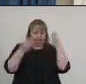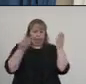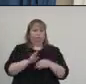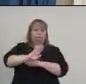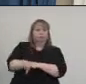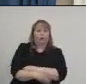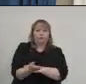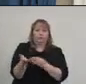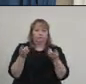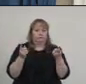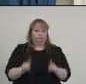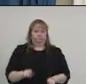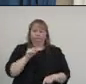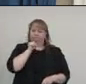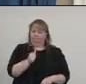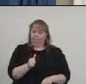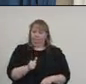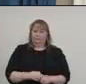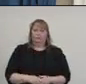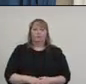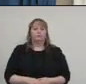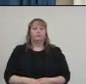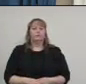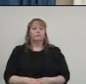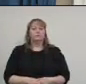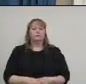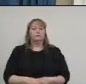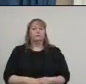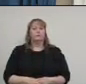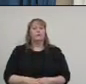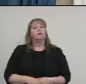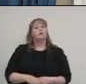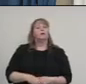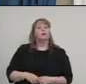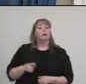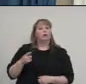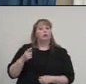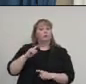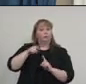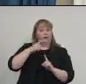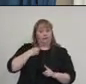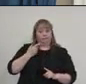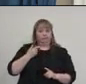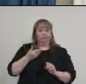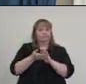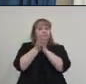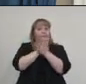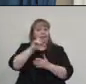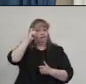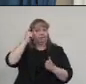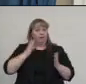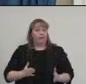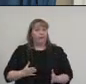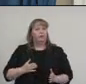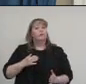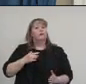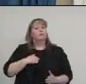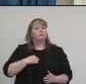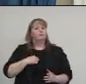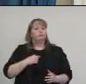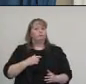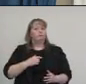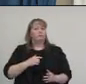I first became your governor, I promised to put Nevada's families first. It breaks my heart to see Nevada families suffering because